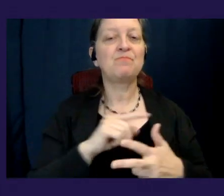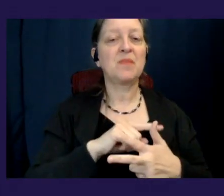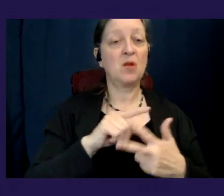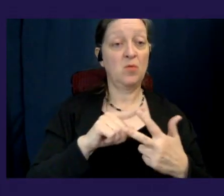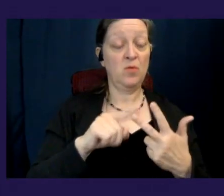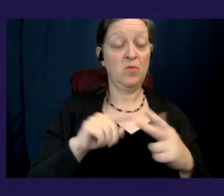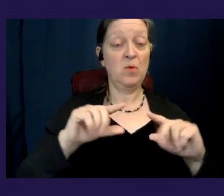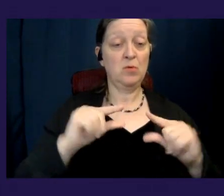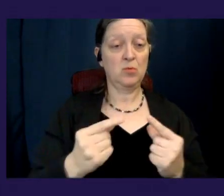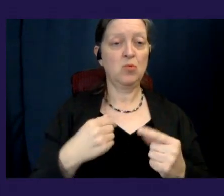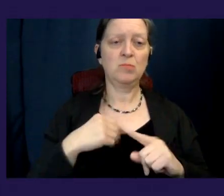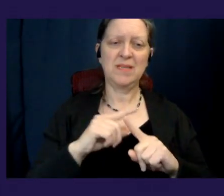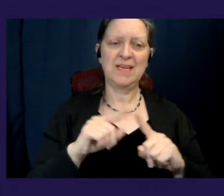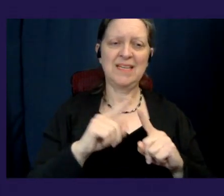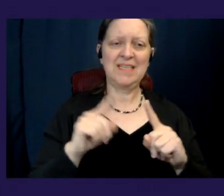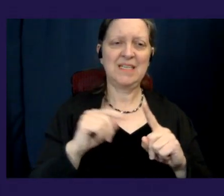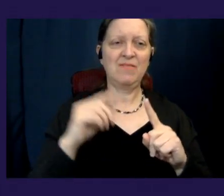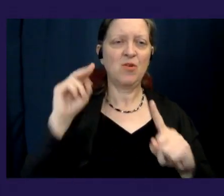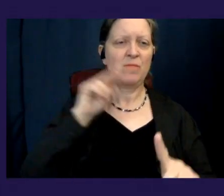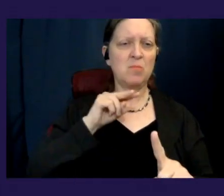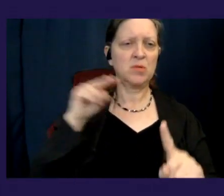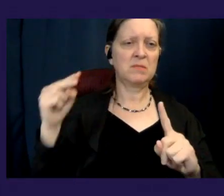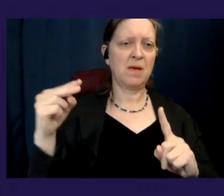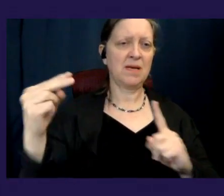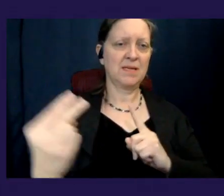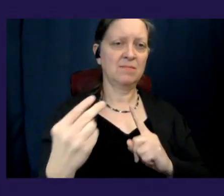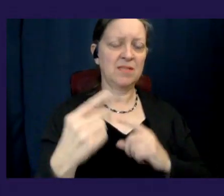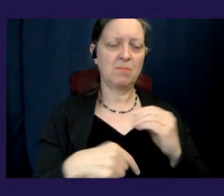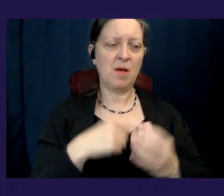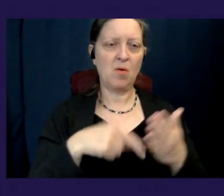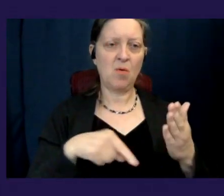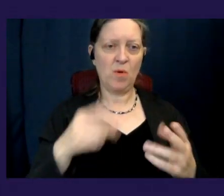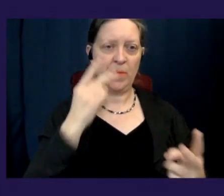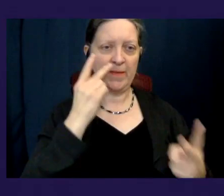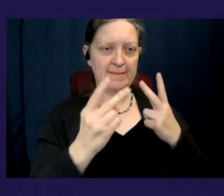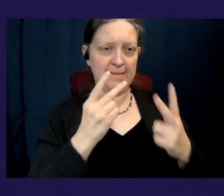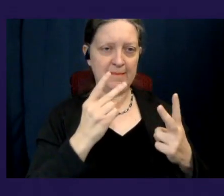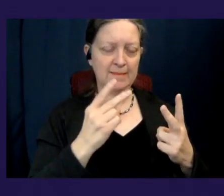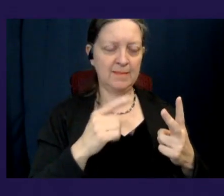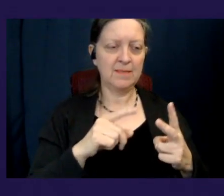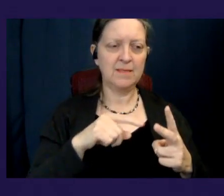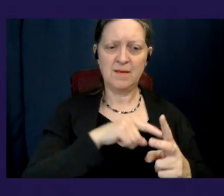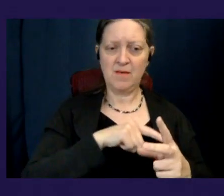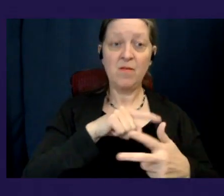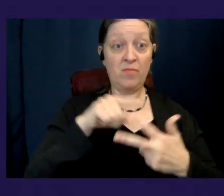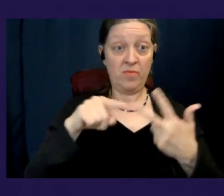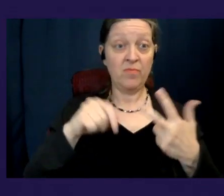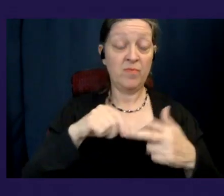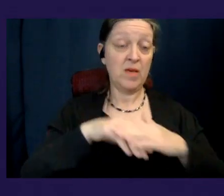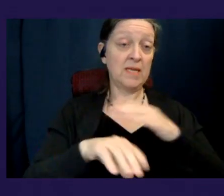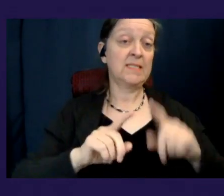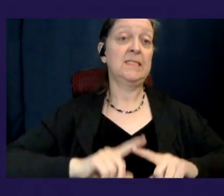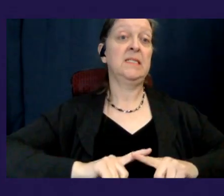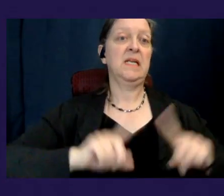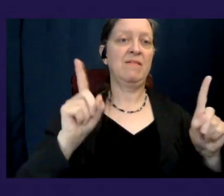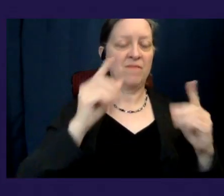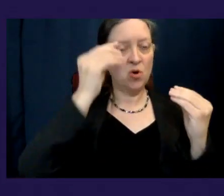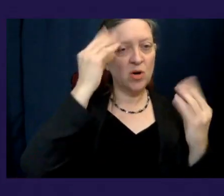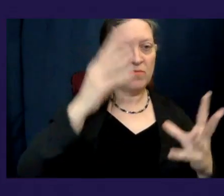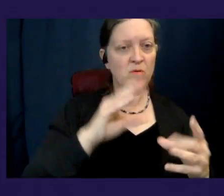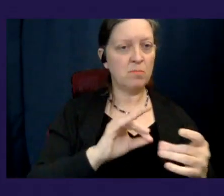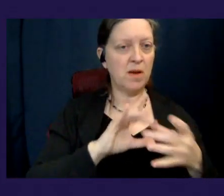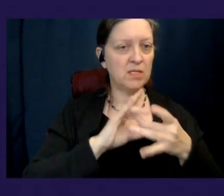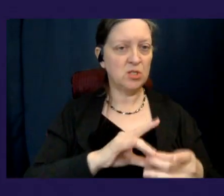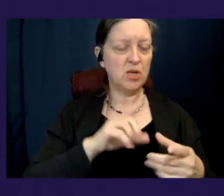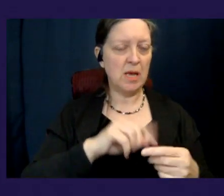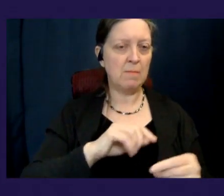really different vantage points of what was going on and access to very different information about the pandemic. So in order to breach these